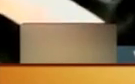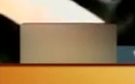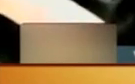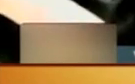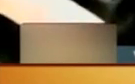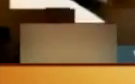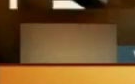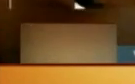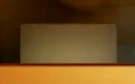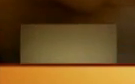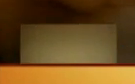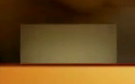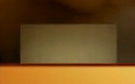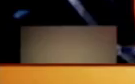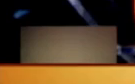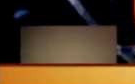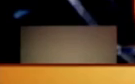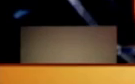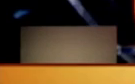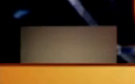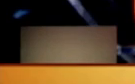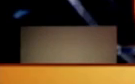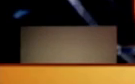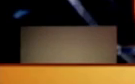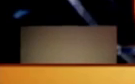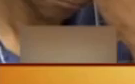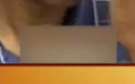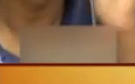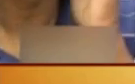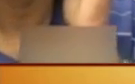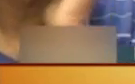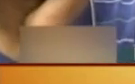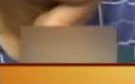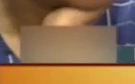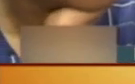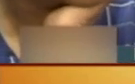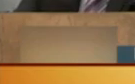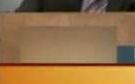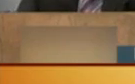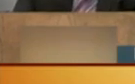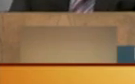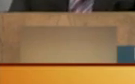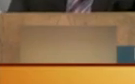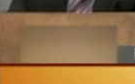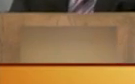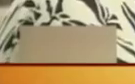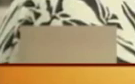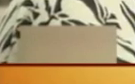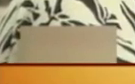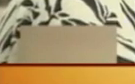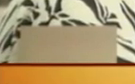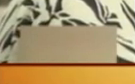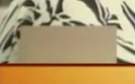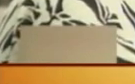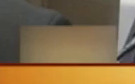Live at the Market Theatre Series of Music Concerts. Justice Minister Jeff Kadeva says government is not undermining the independence of Public Protector